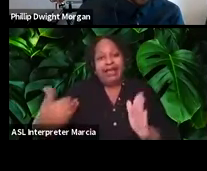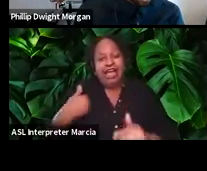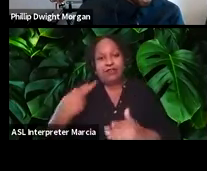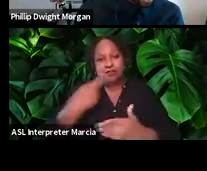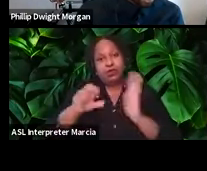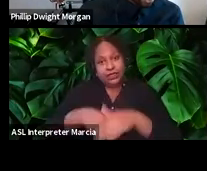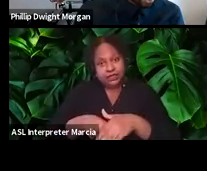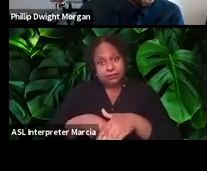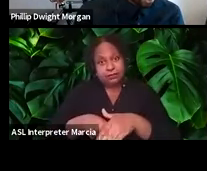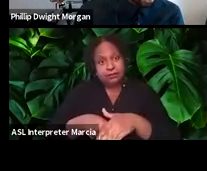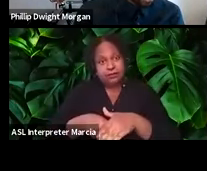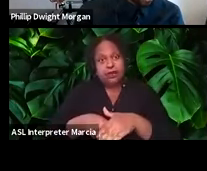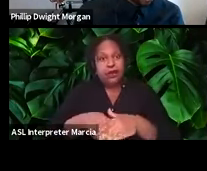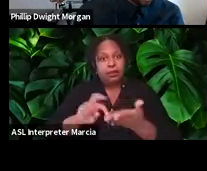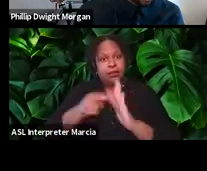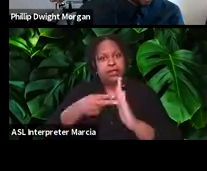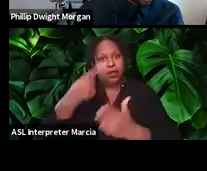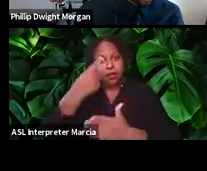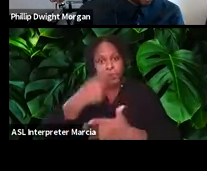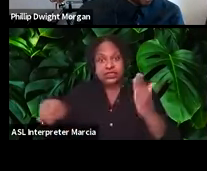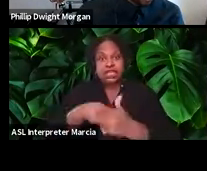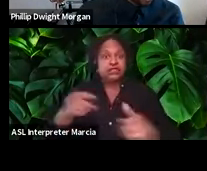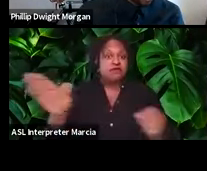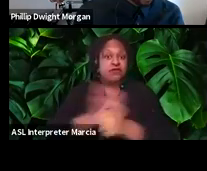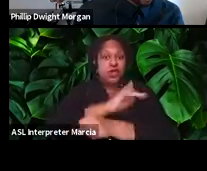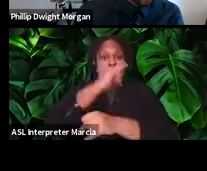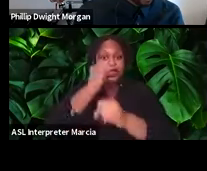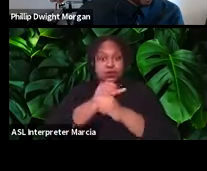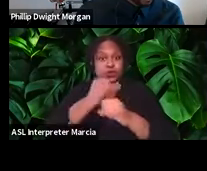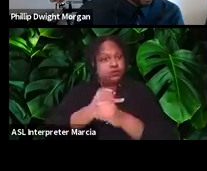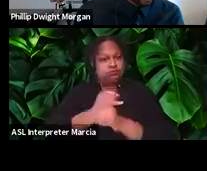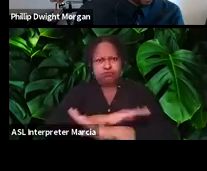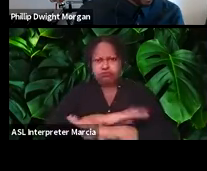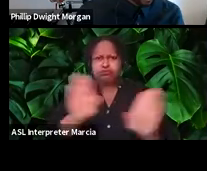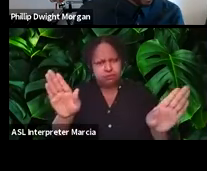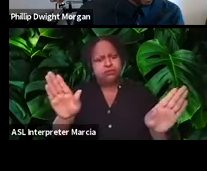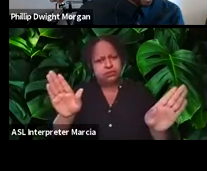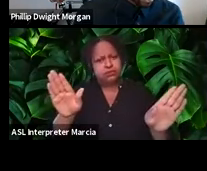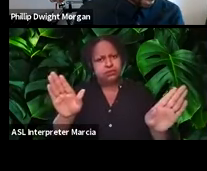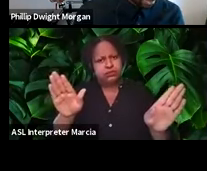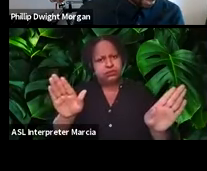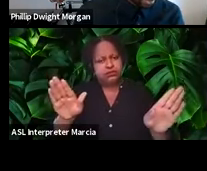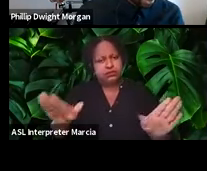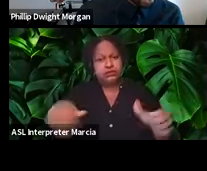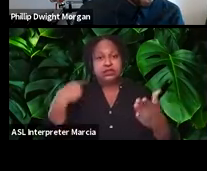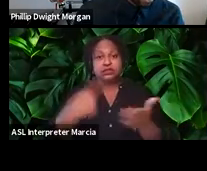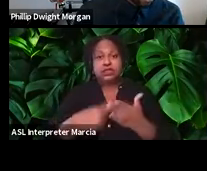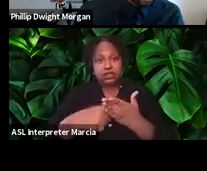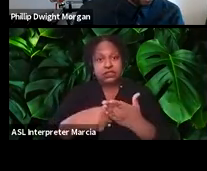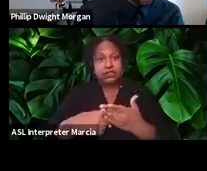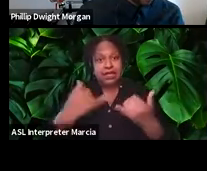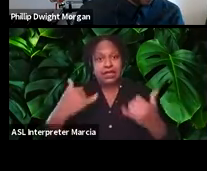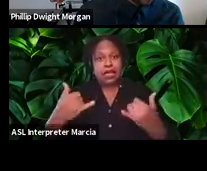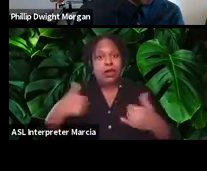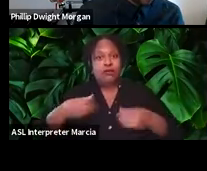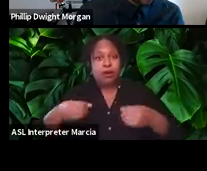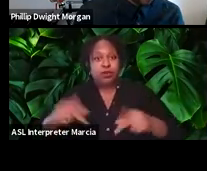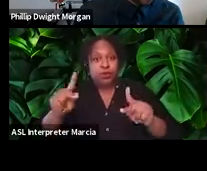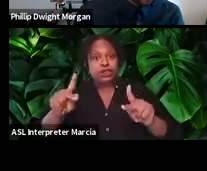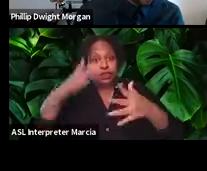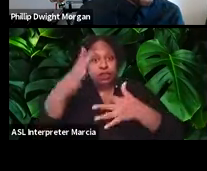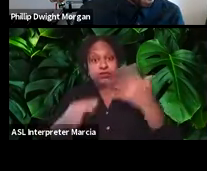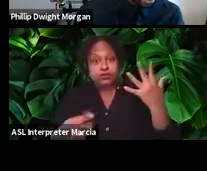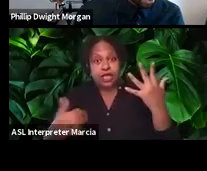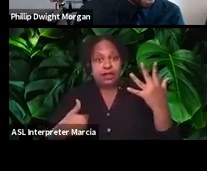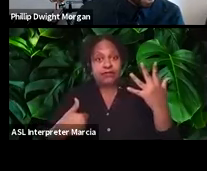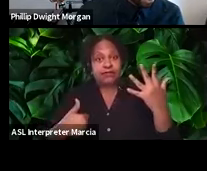And that's not an indictment on the whole institution. That's an opportunity. That was an opportunity, which I think was missed.